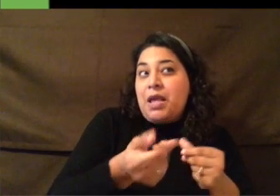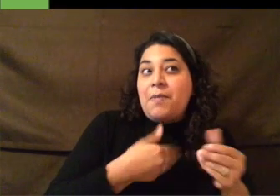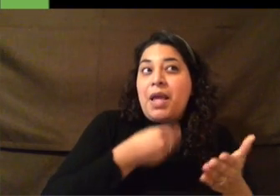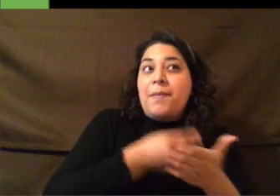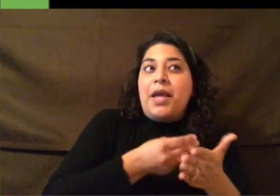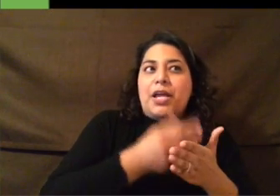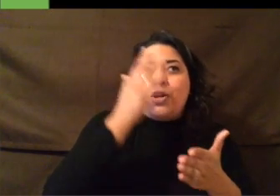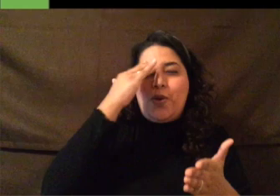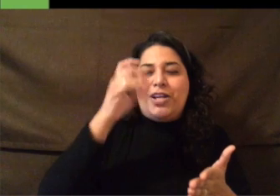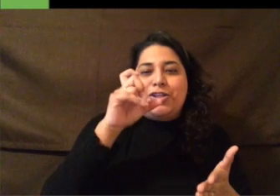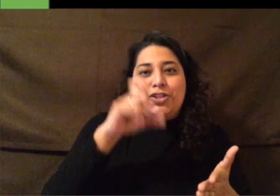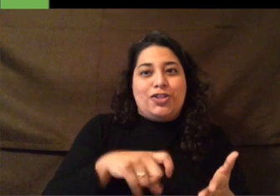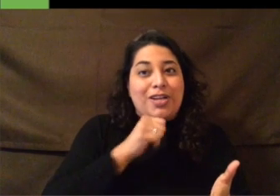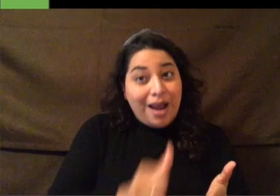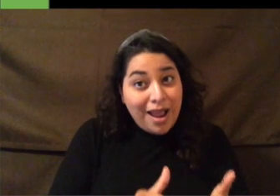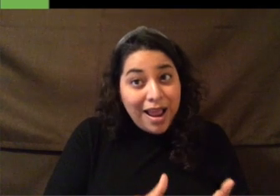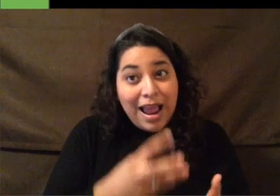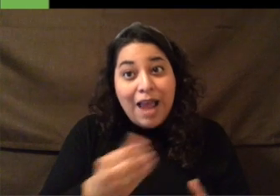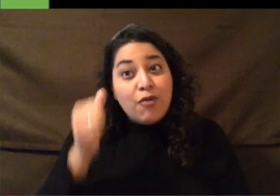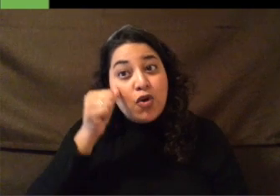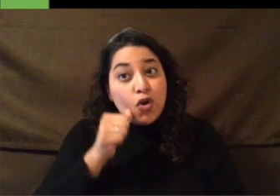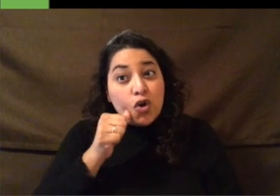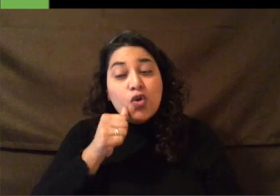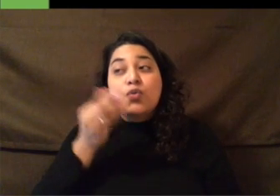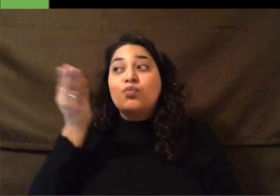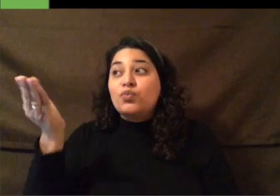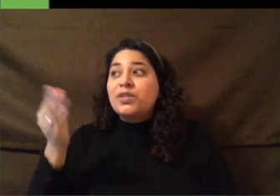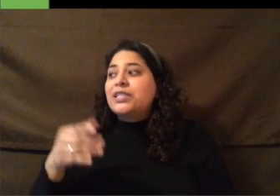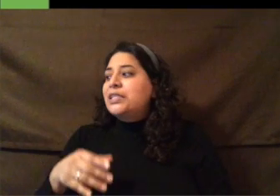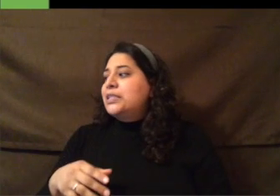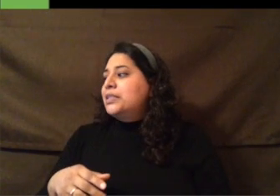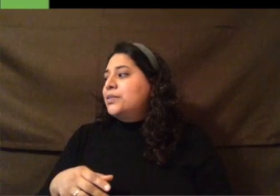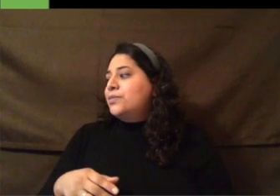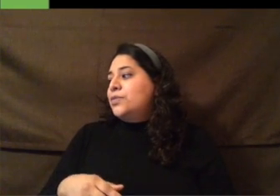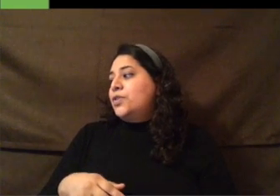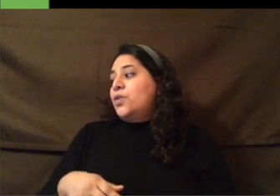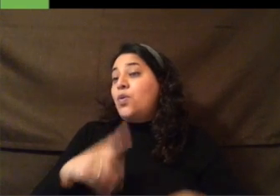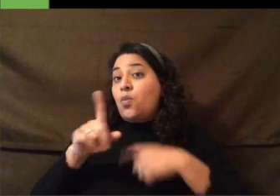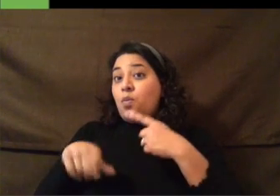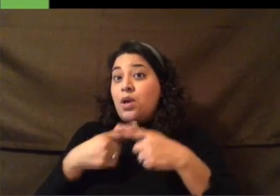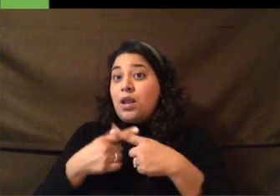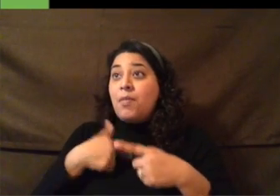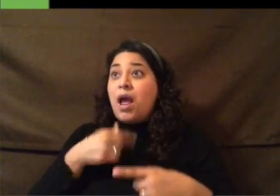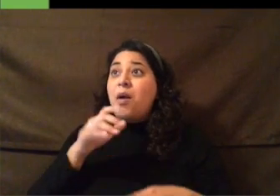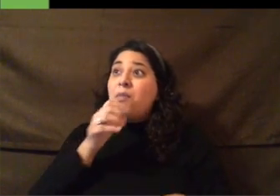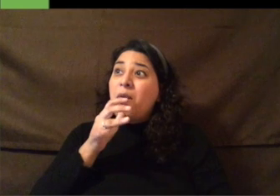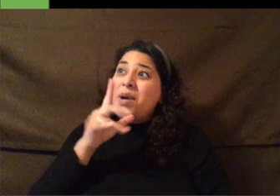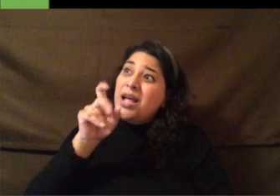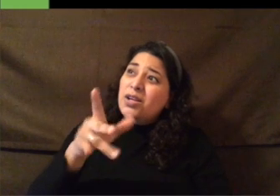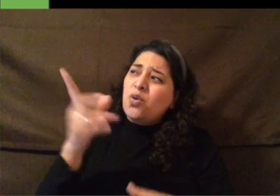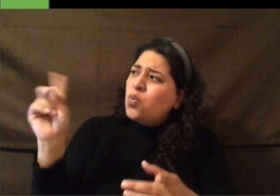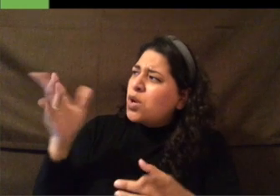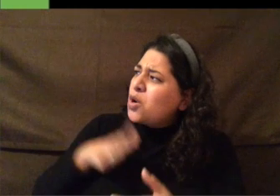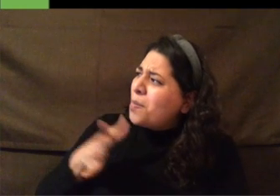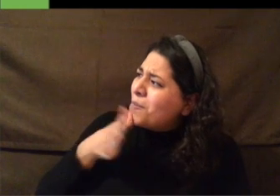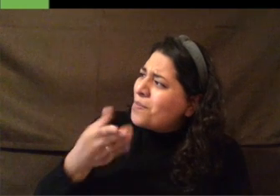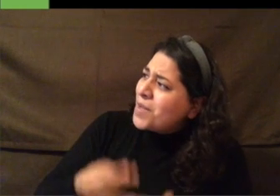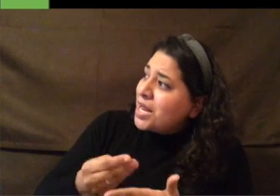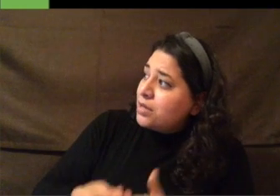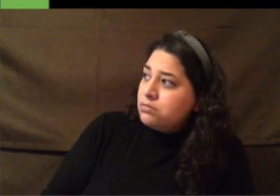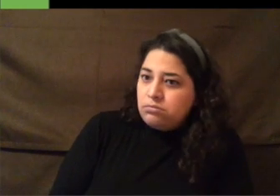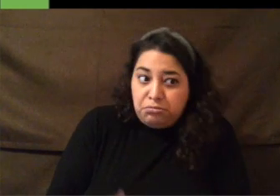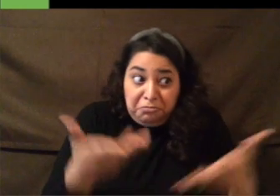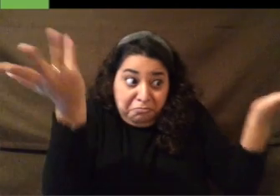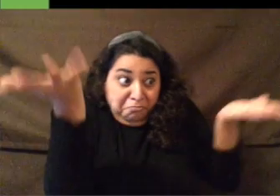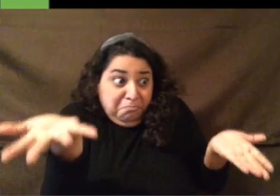my money knowing I shouldn't be spending my money. And then we got a little girl on the right bottom corner that says, when my mom asks where all my money went, I